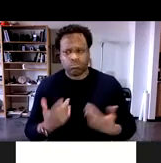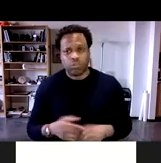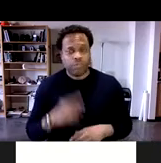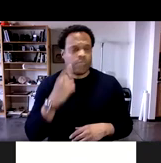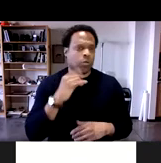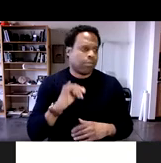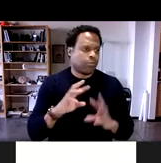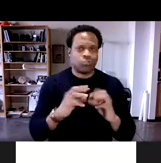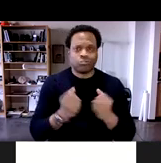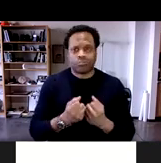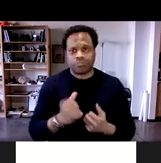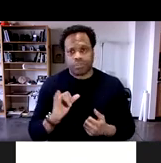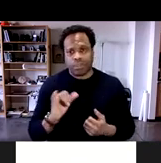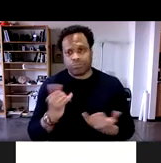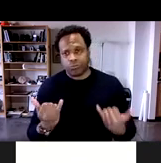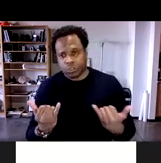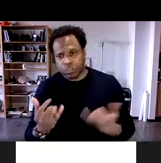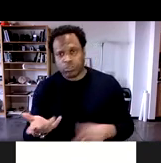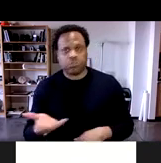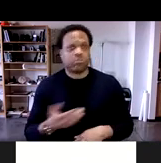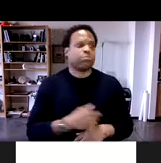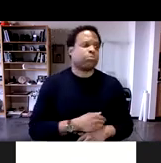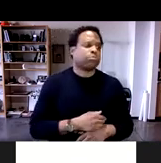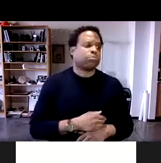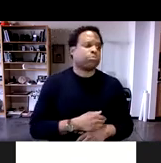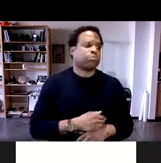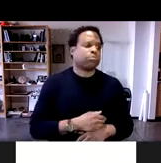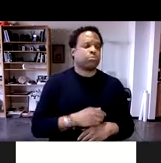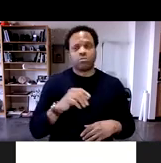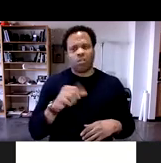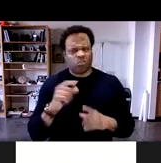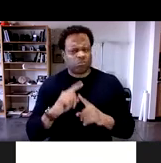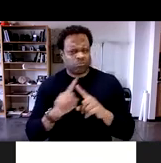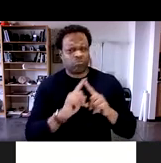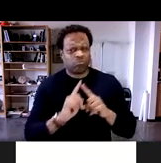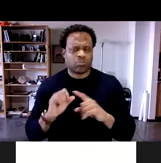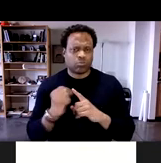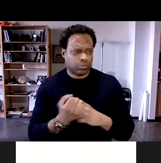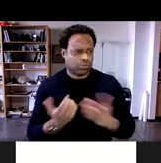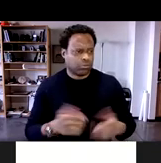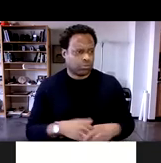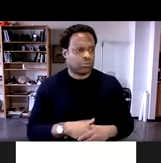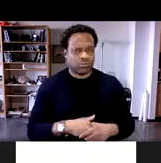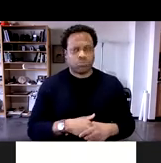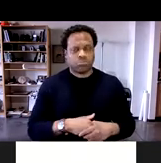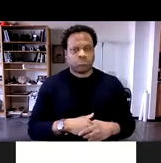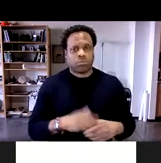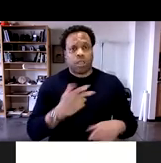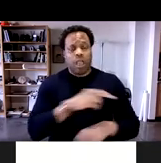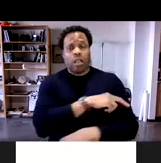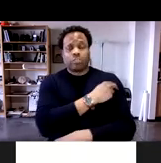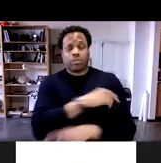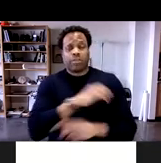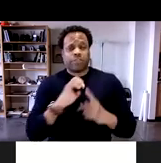Zoom has captions available. That's for like a workshop like today, they have it. There's a variety of